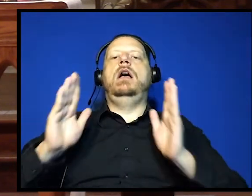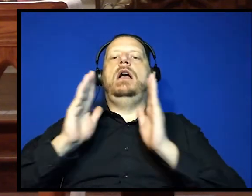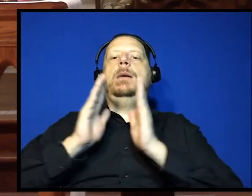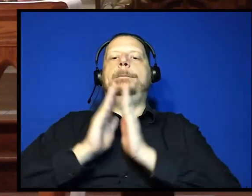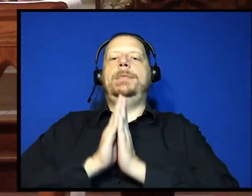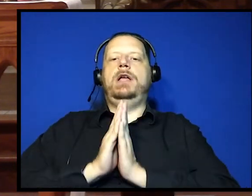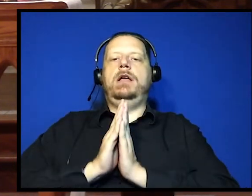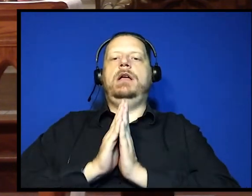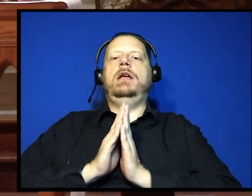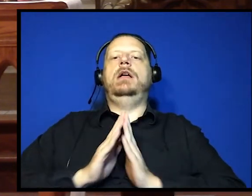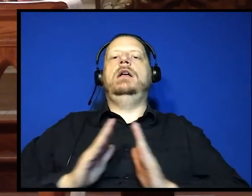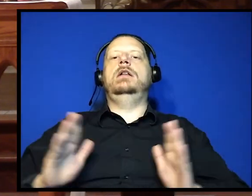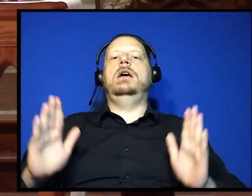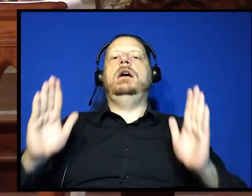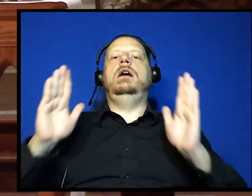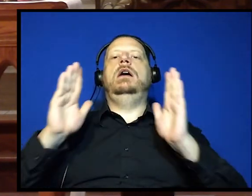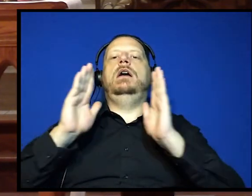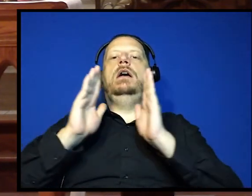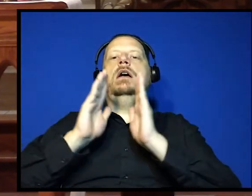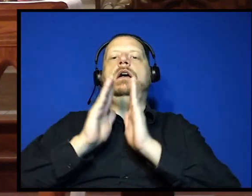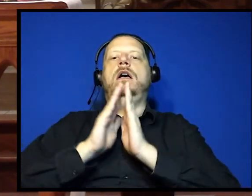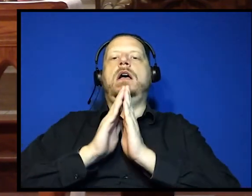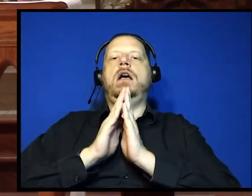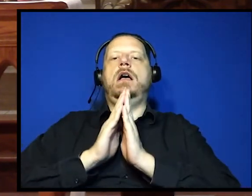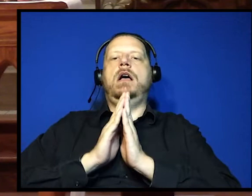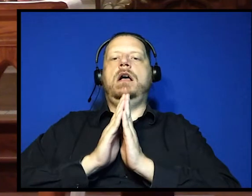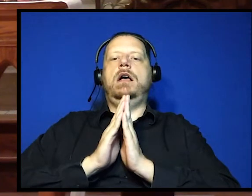amen, amen,